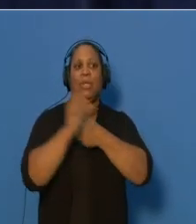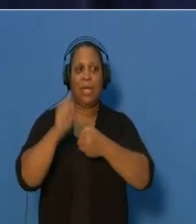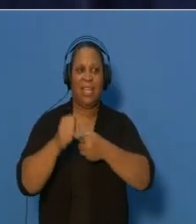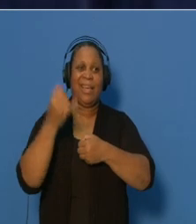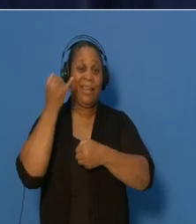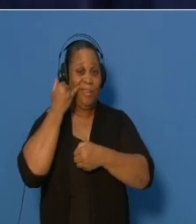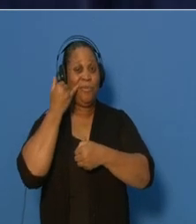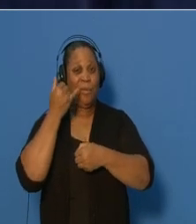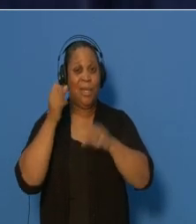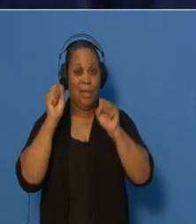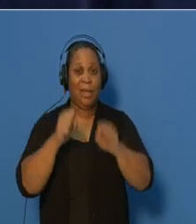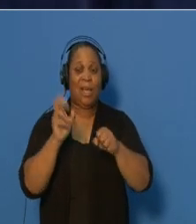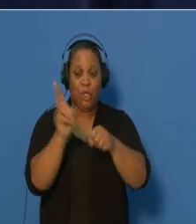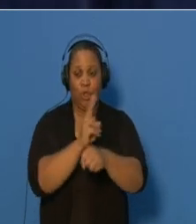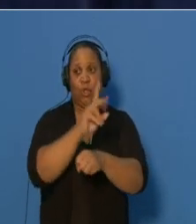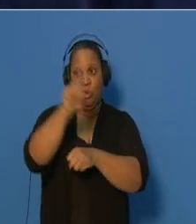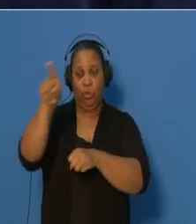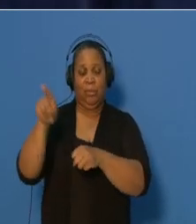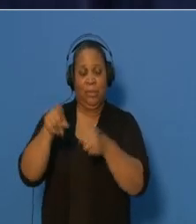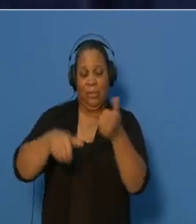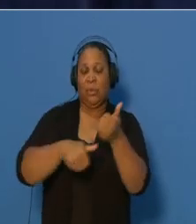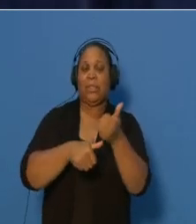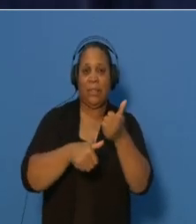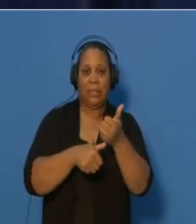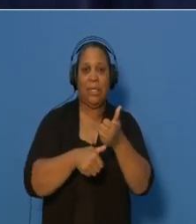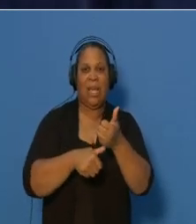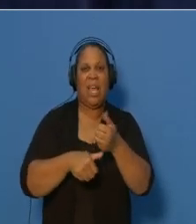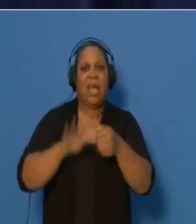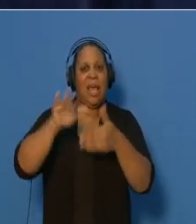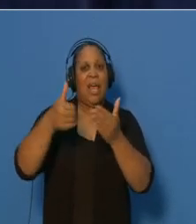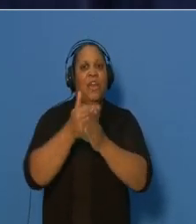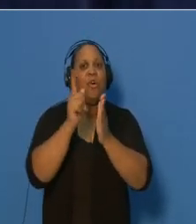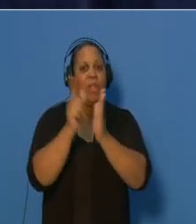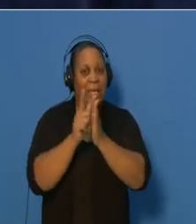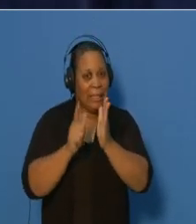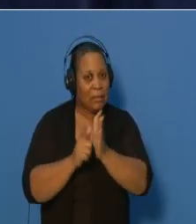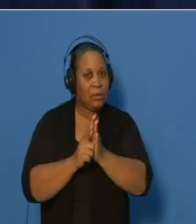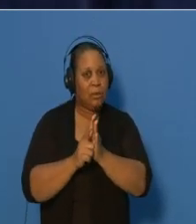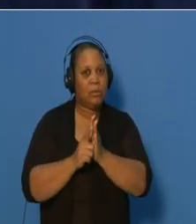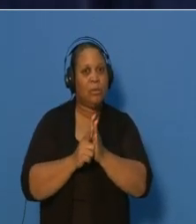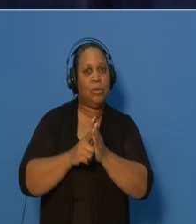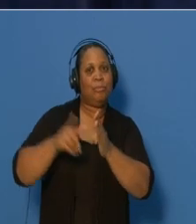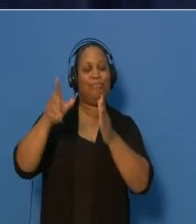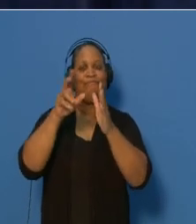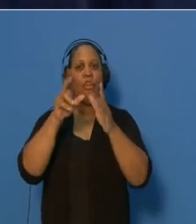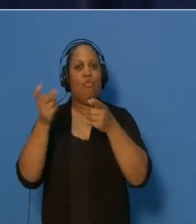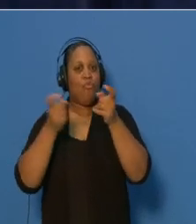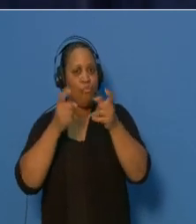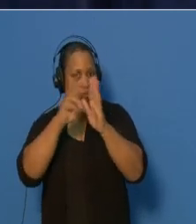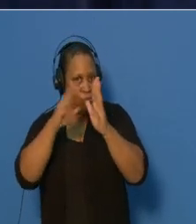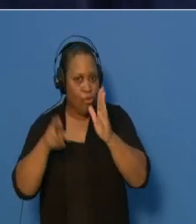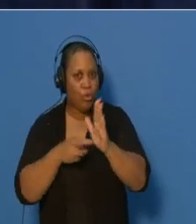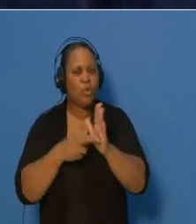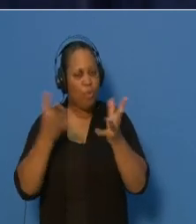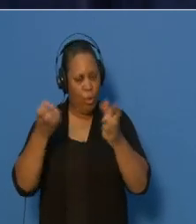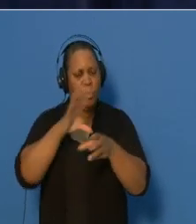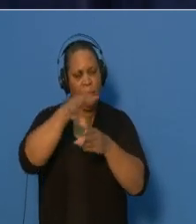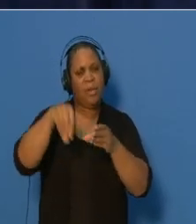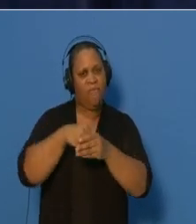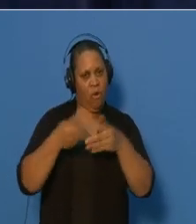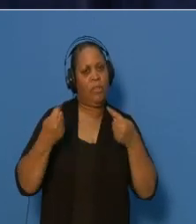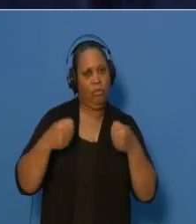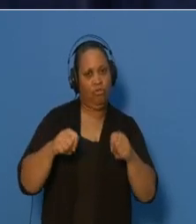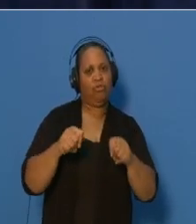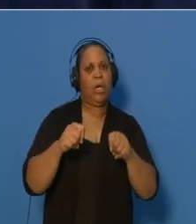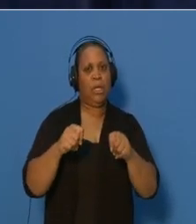up. And we've looked at all of the legal parameters around it, and it is consistent, and we are able to do so. We would love to get them involved in the effort. Good